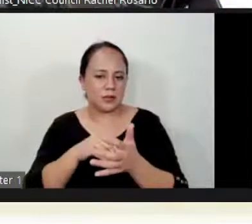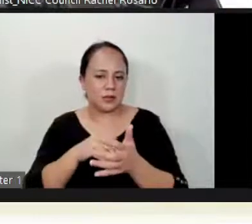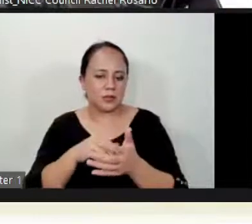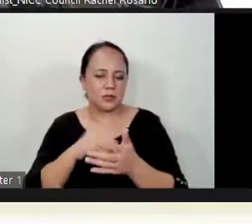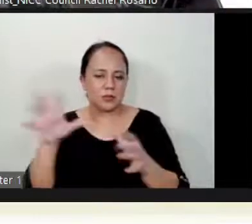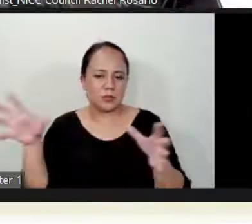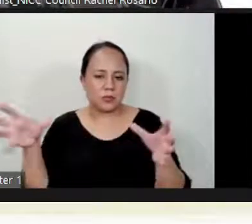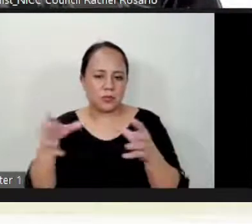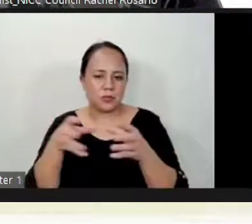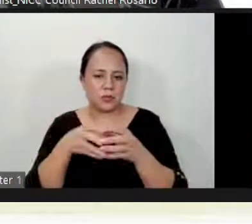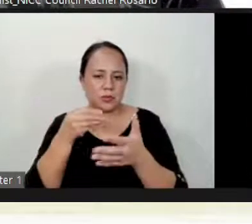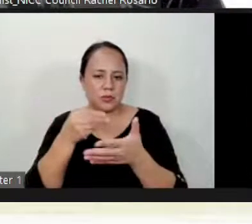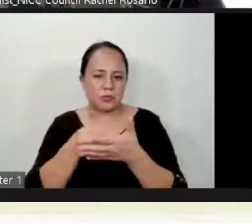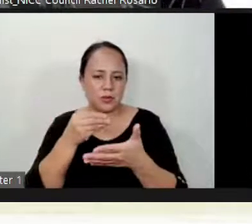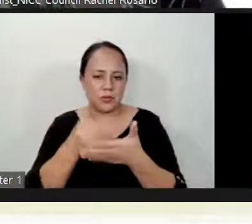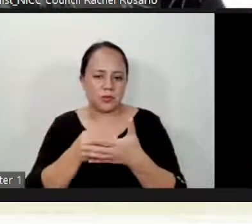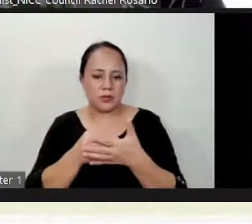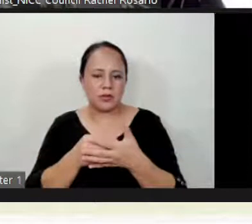and